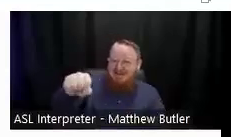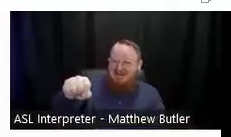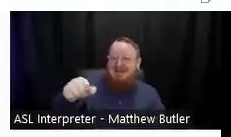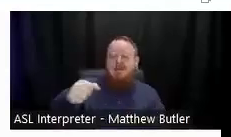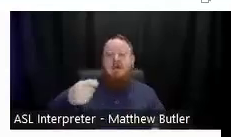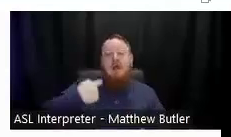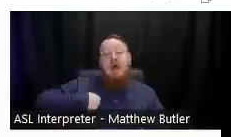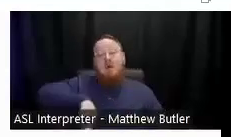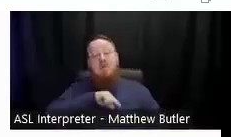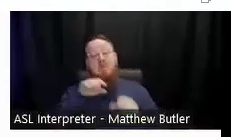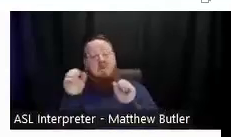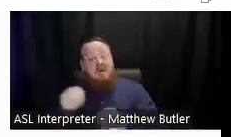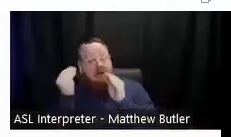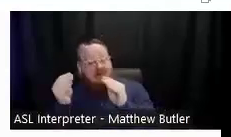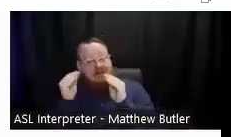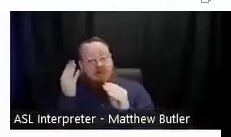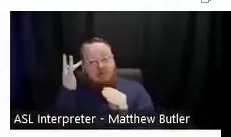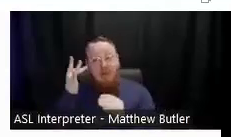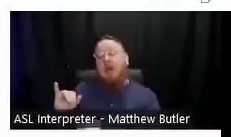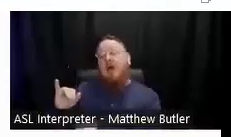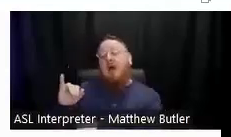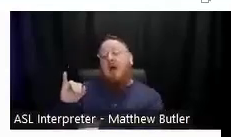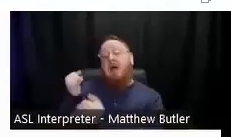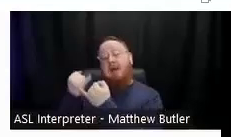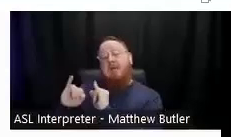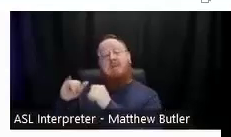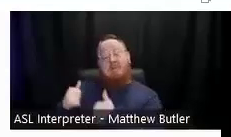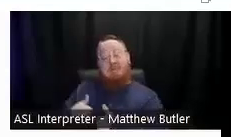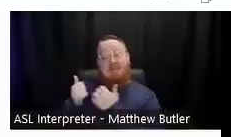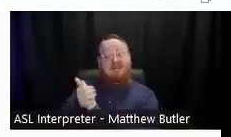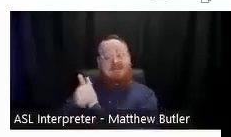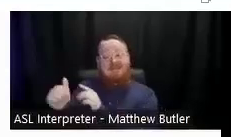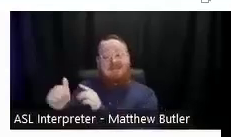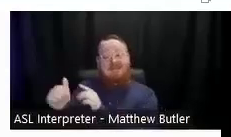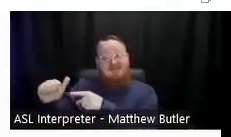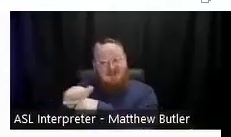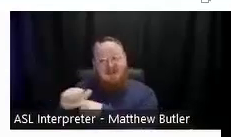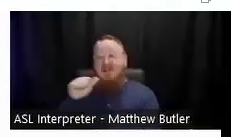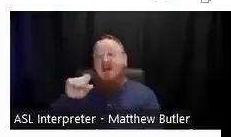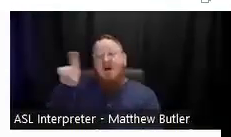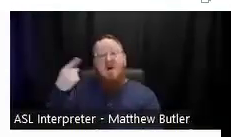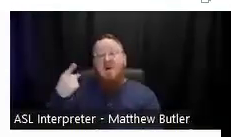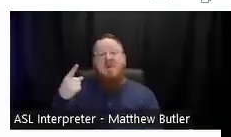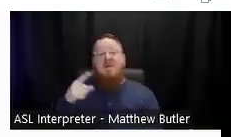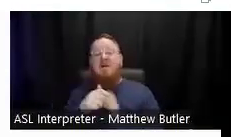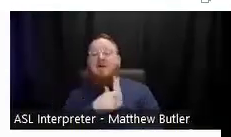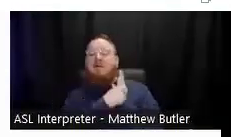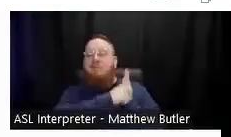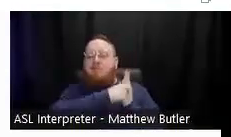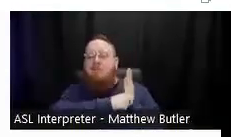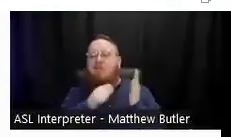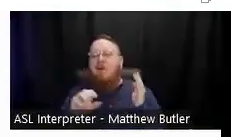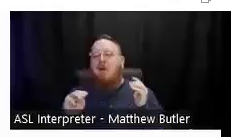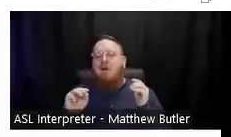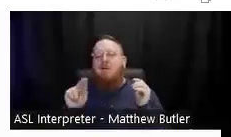as independent living skills training. They don't just have to be something that's in your manual or your policy. There